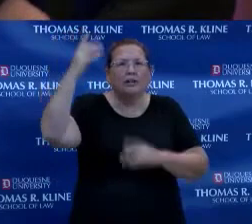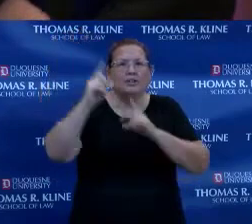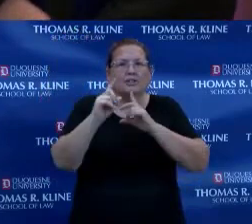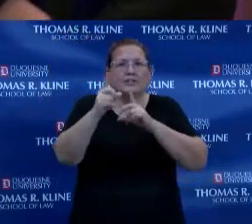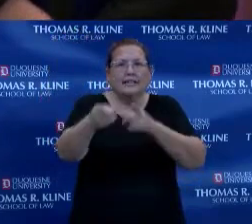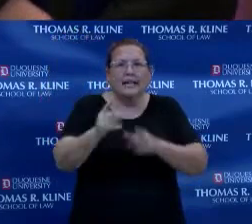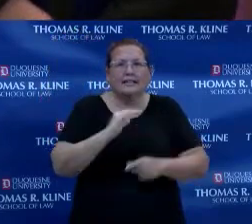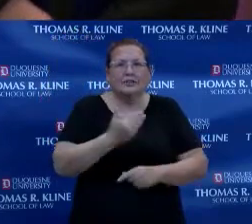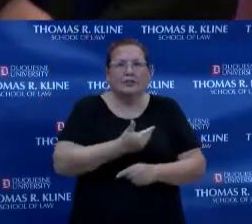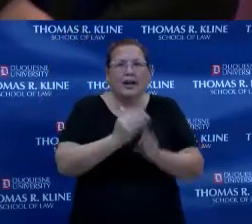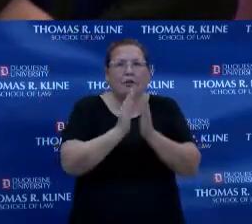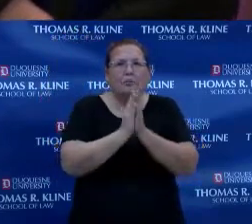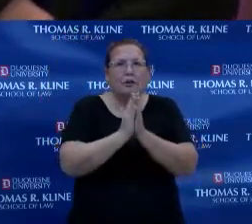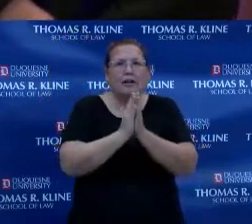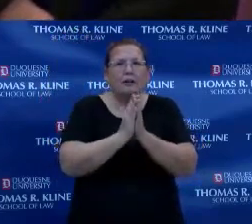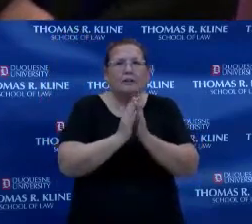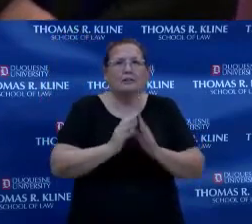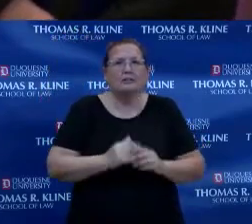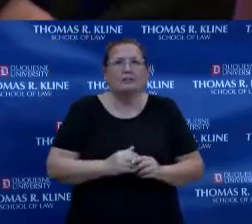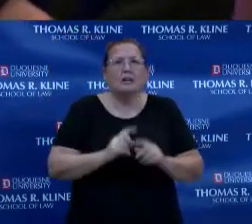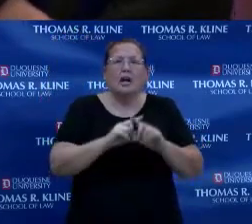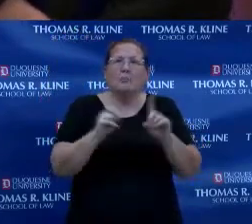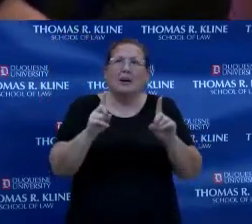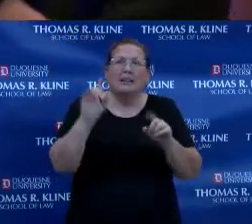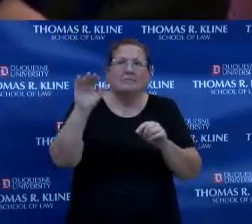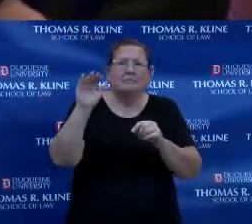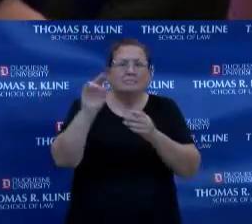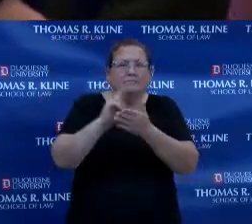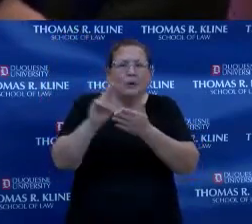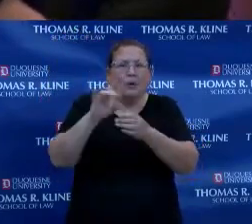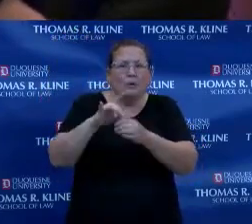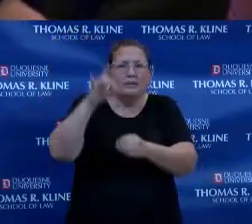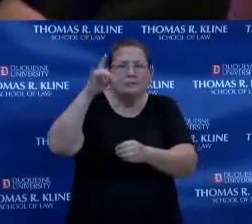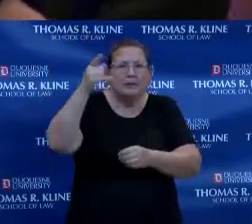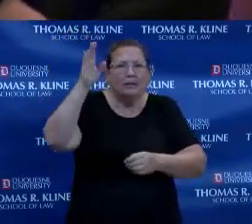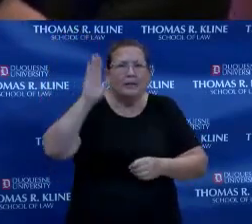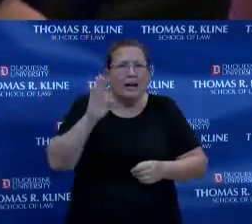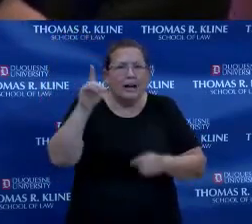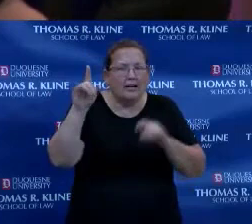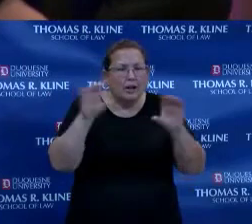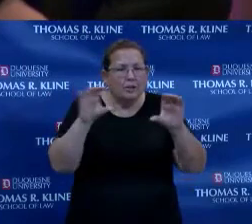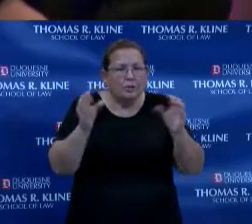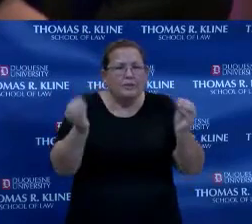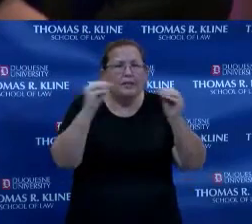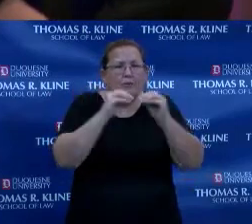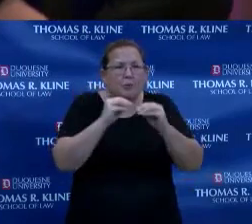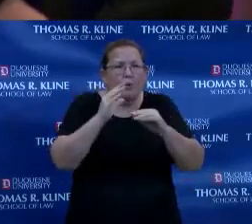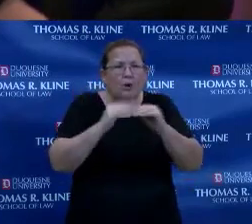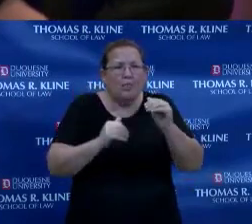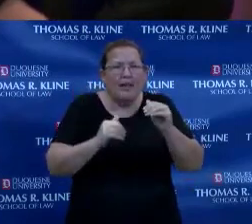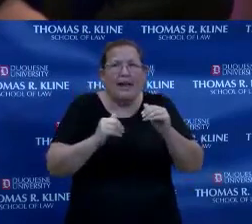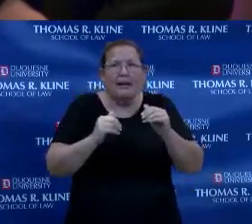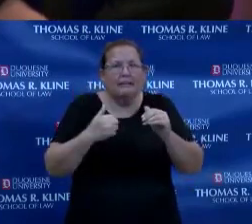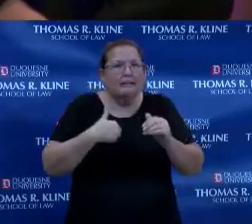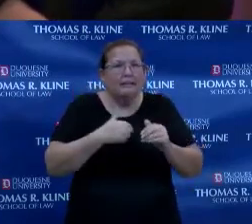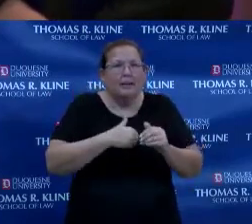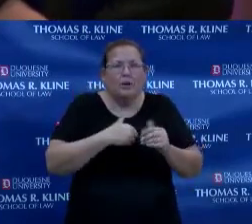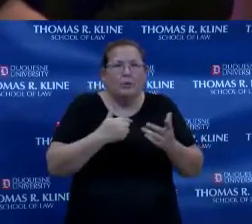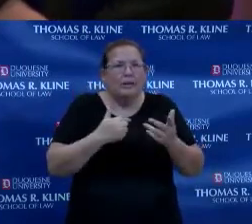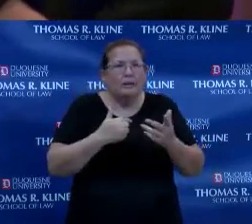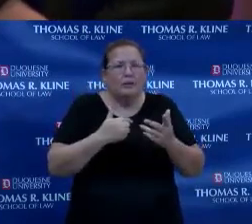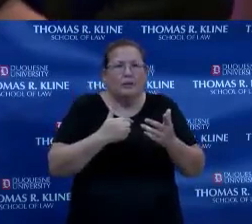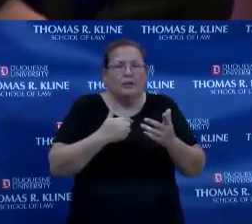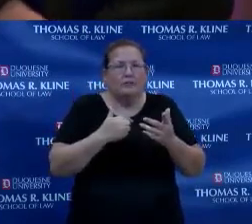prayer. But Holy Spirit of God, you did more than we could have ever hoped for or dreamed